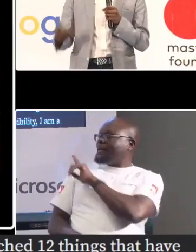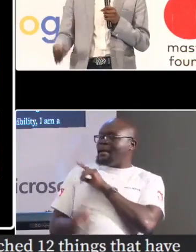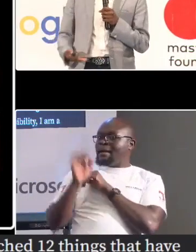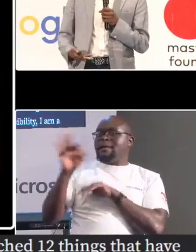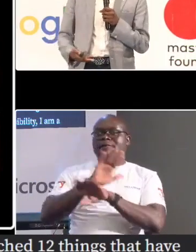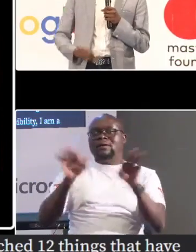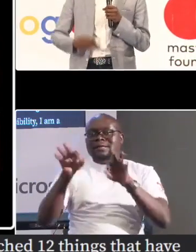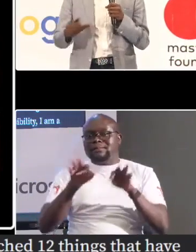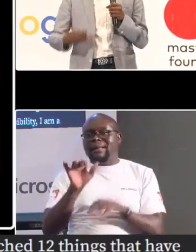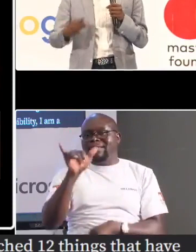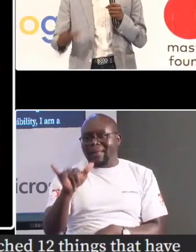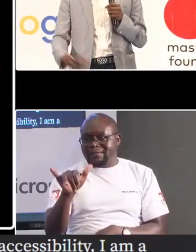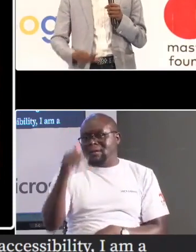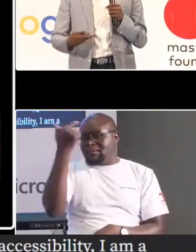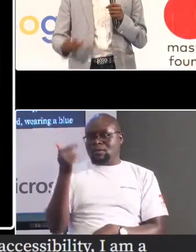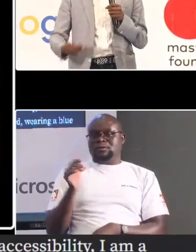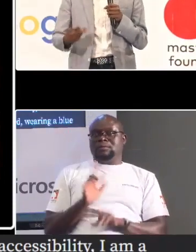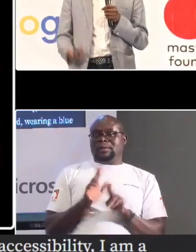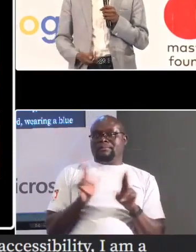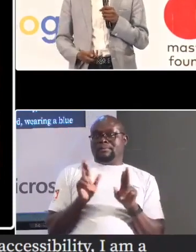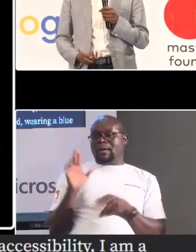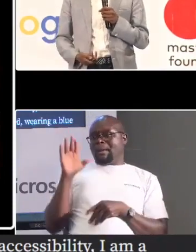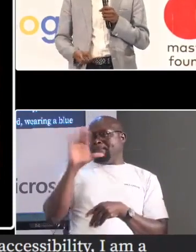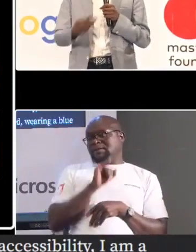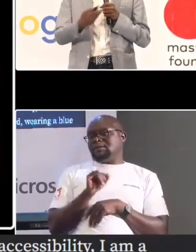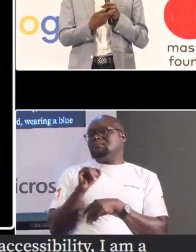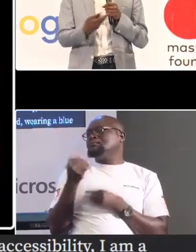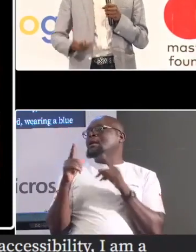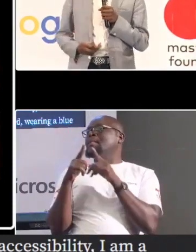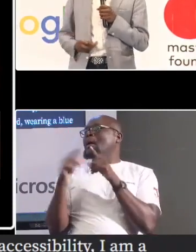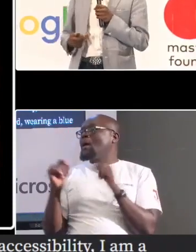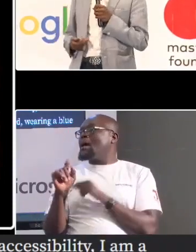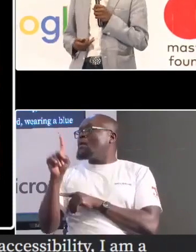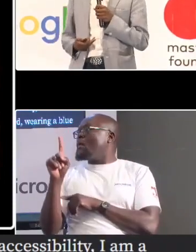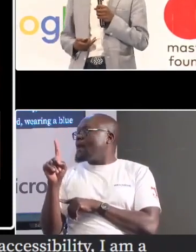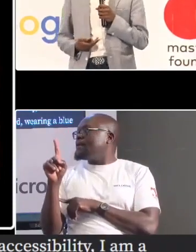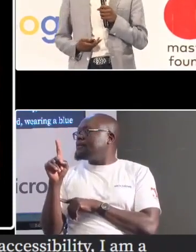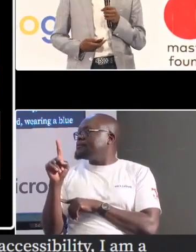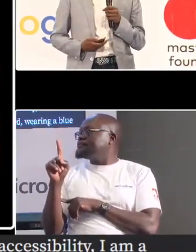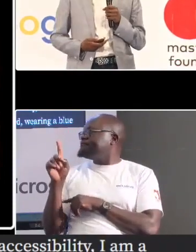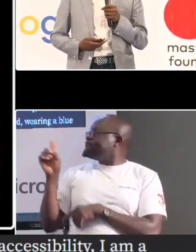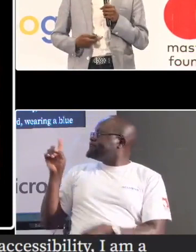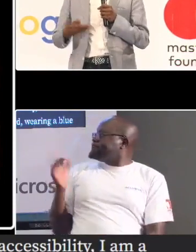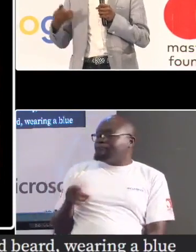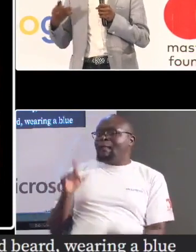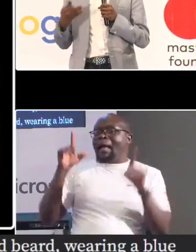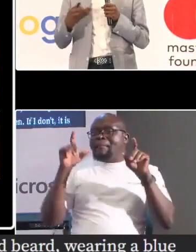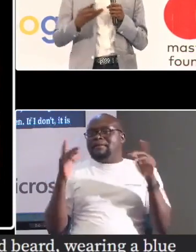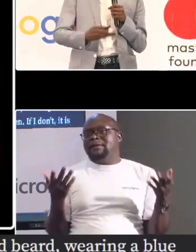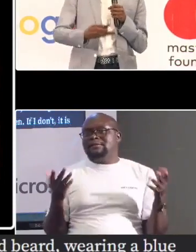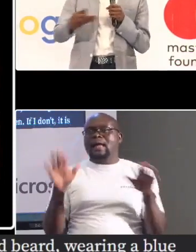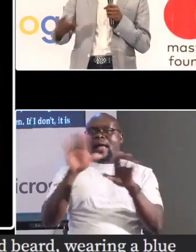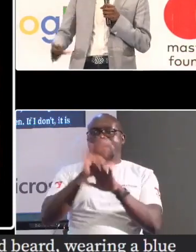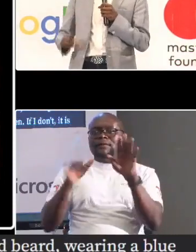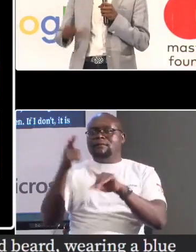I don't describe it, it's because I'm reading out the words. So on screen is 6 tiled images of